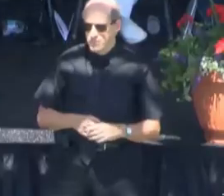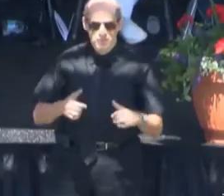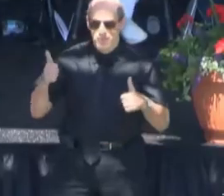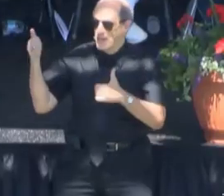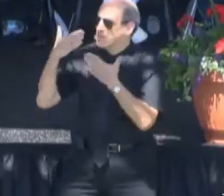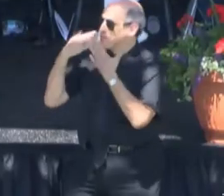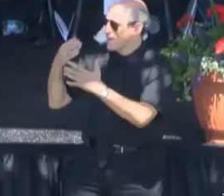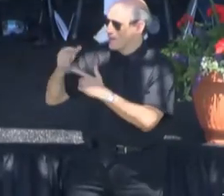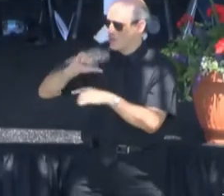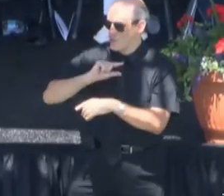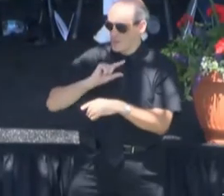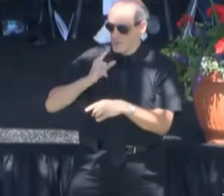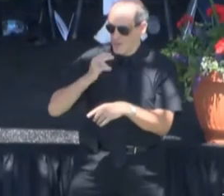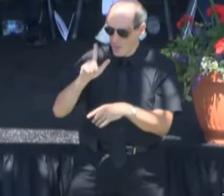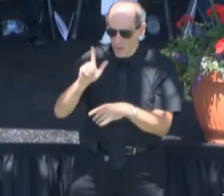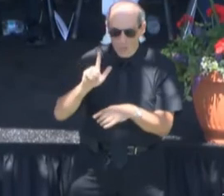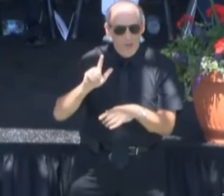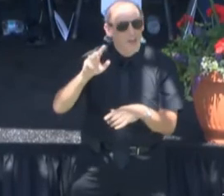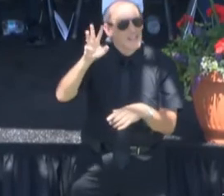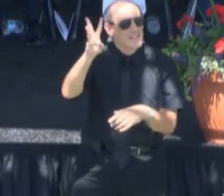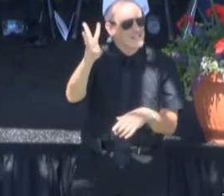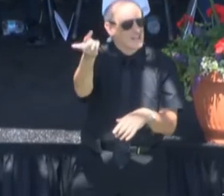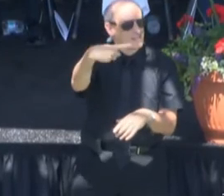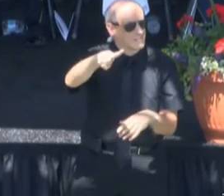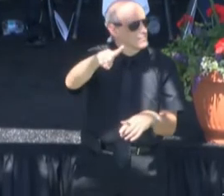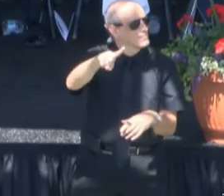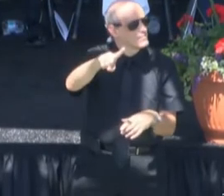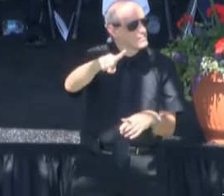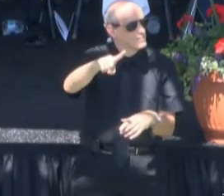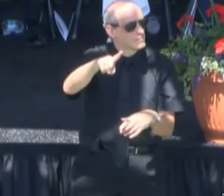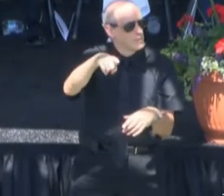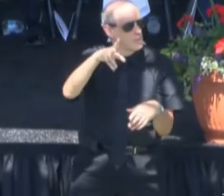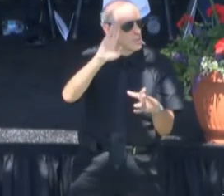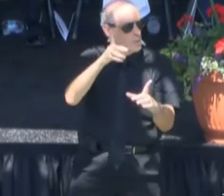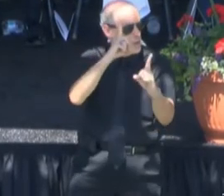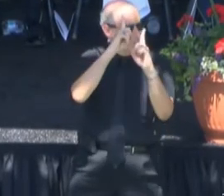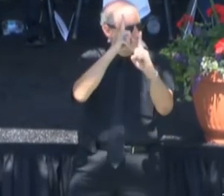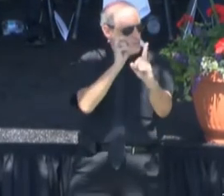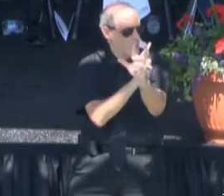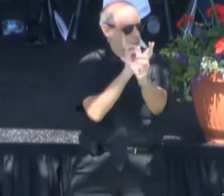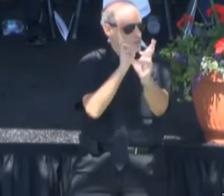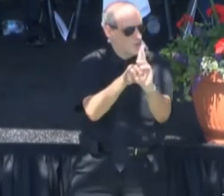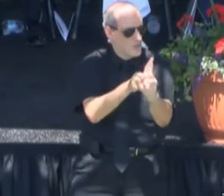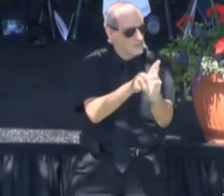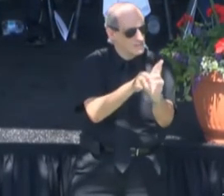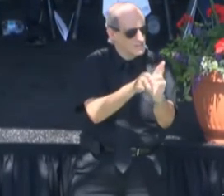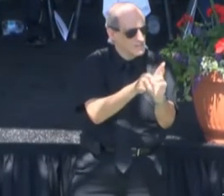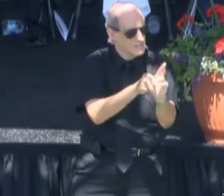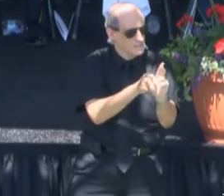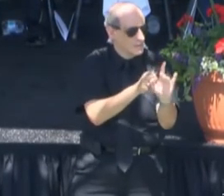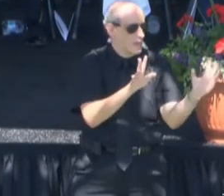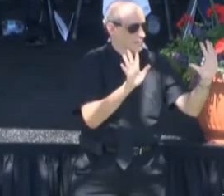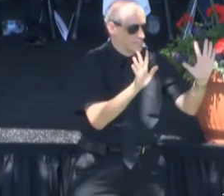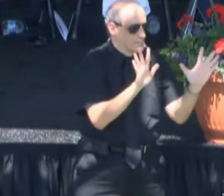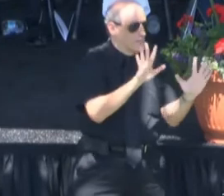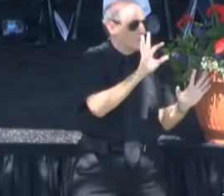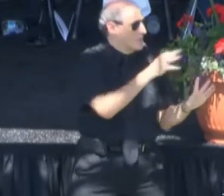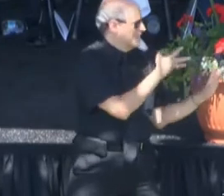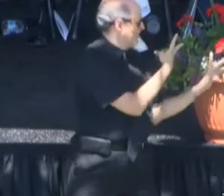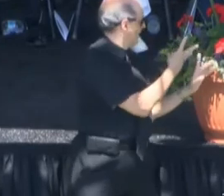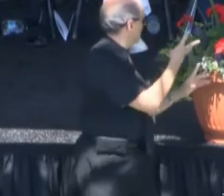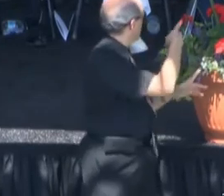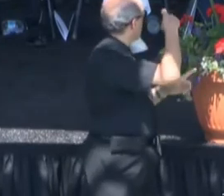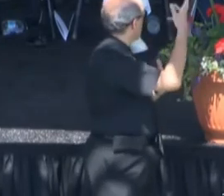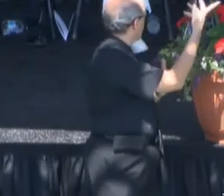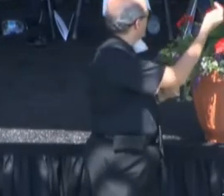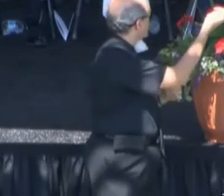Thank you, General Koch. 6 members of the class of 2017 will receive commissions in the 2018.